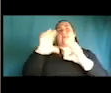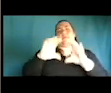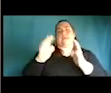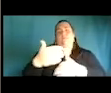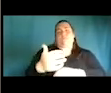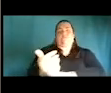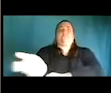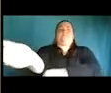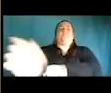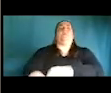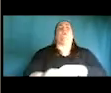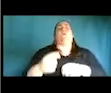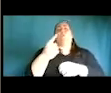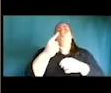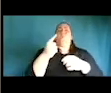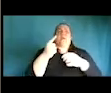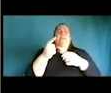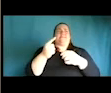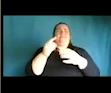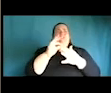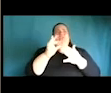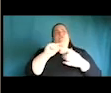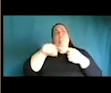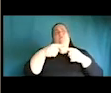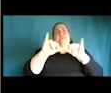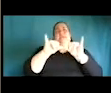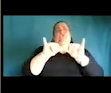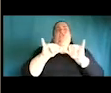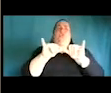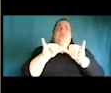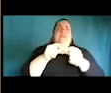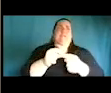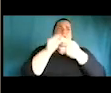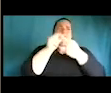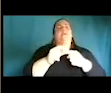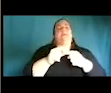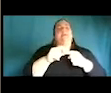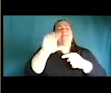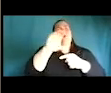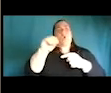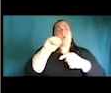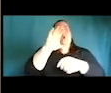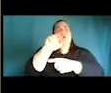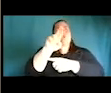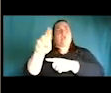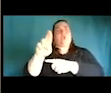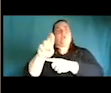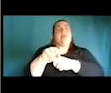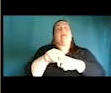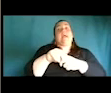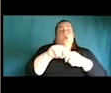features of an engineering education is a co-curricular experience that integrates classroom learning with real-world